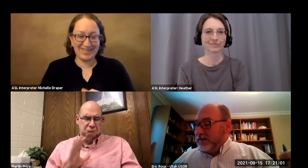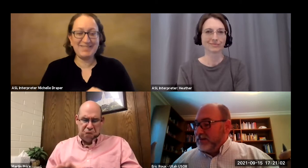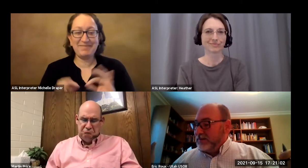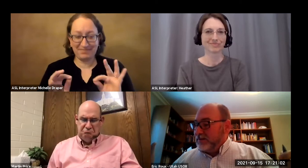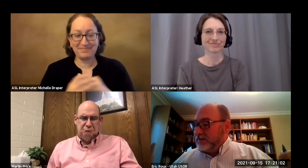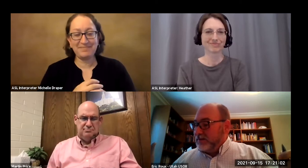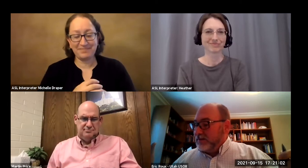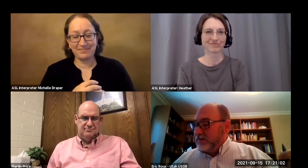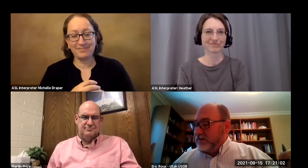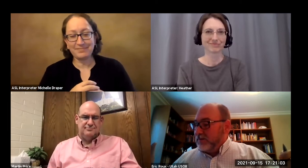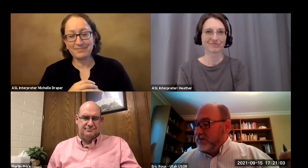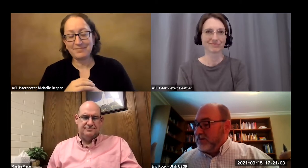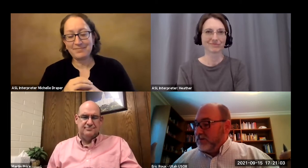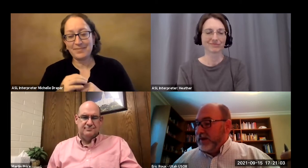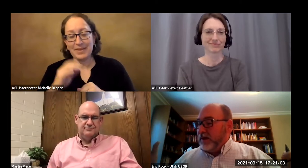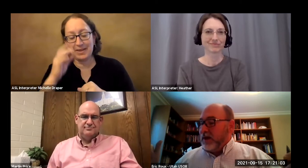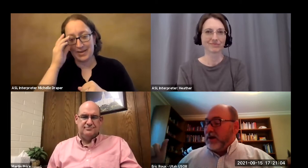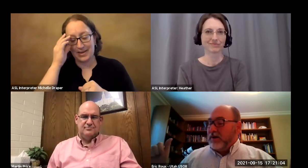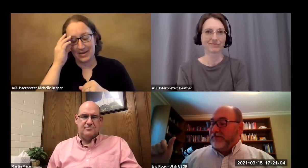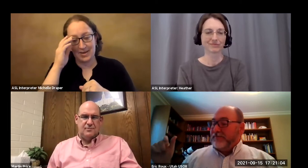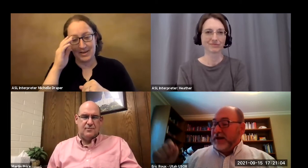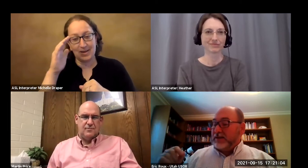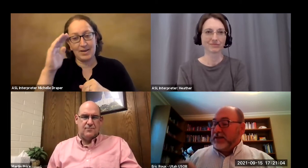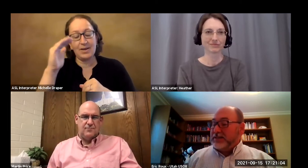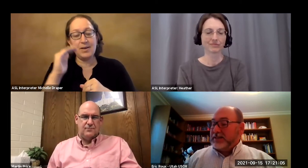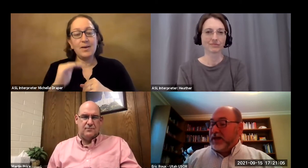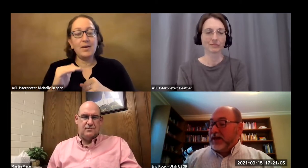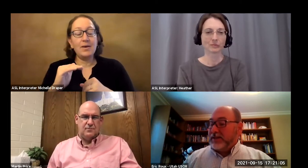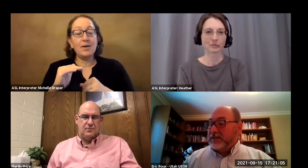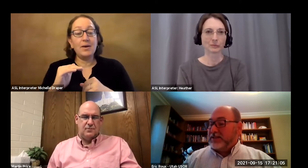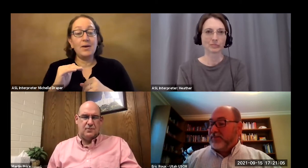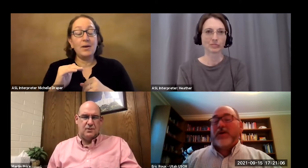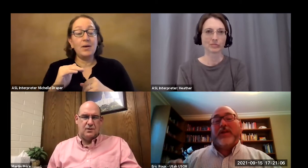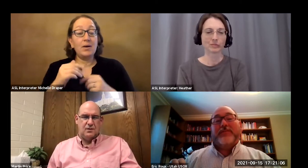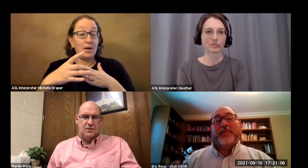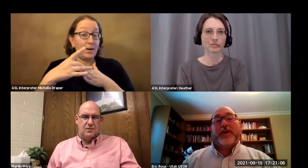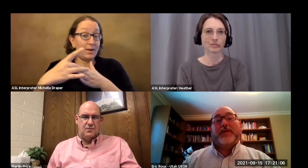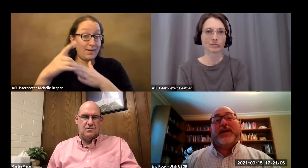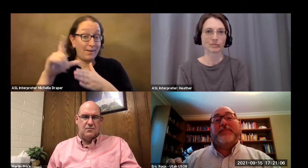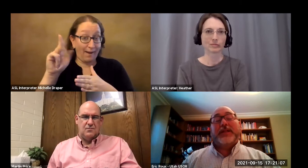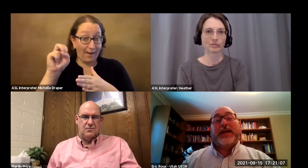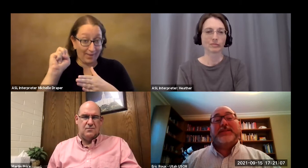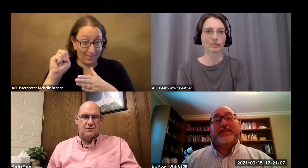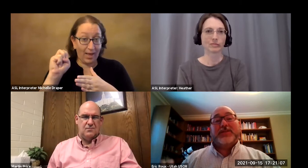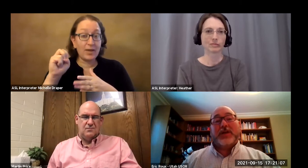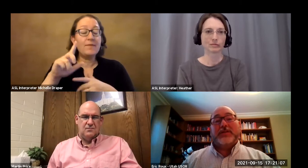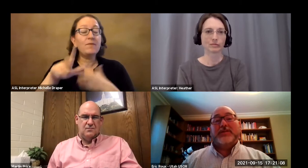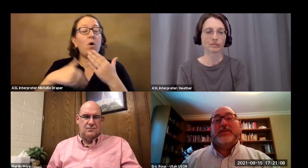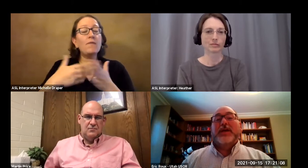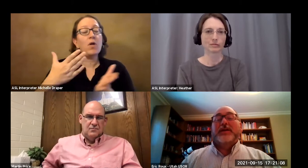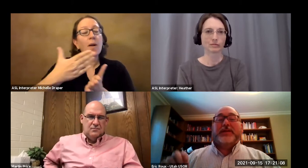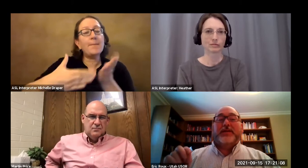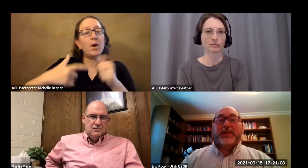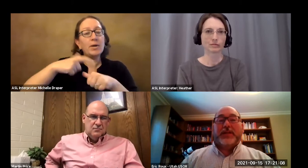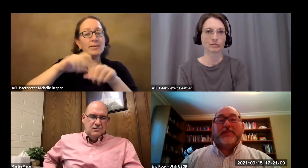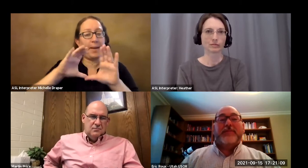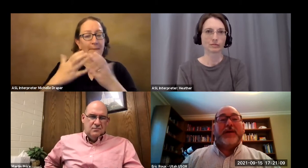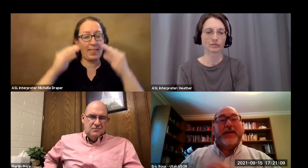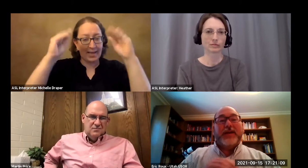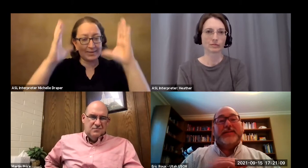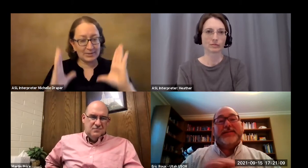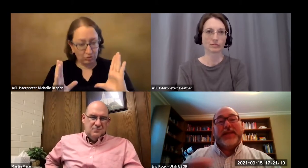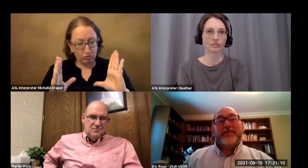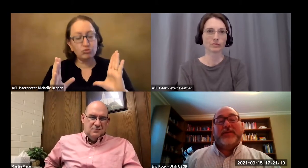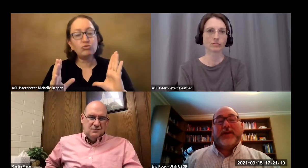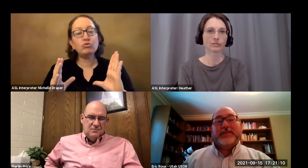let's see here. We are finalizing guidelines for all of our part-time class instructors to help